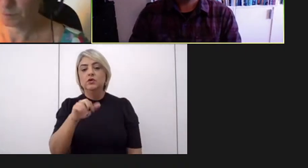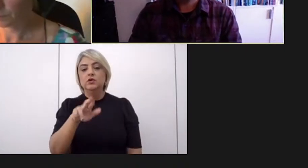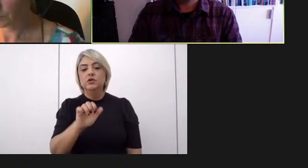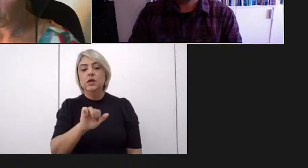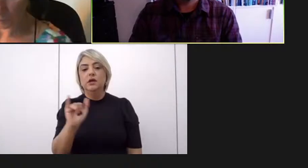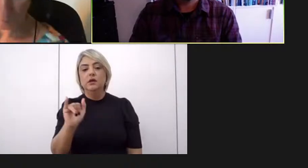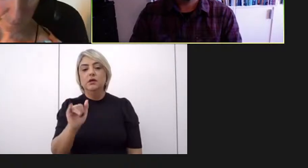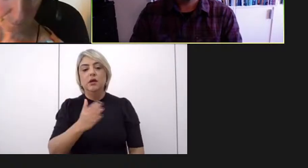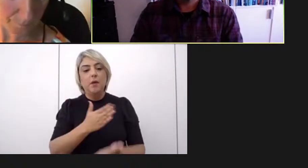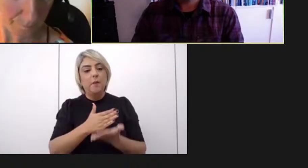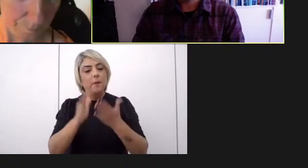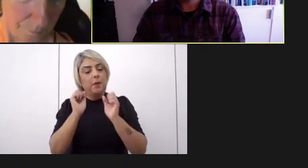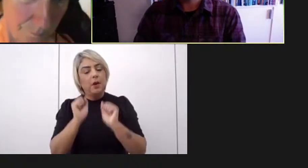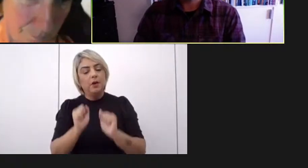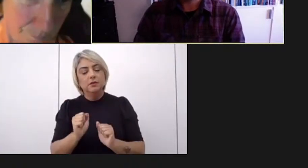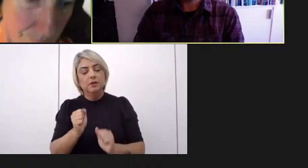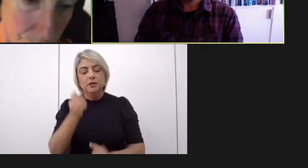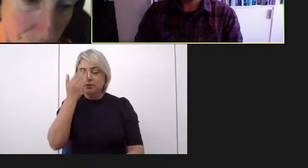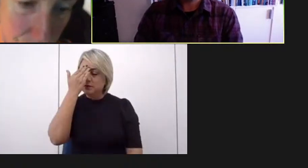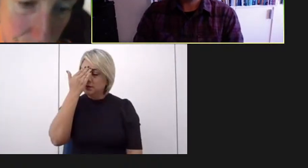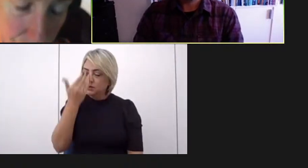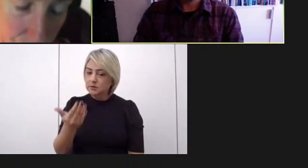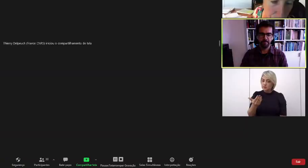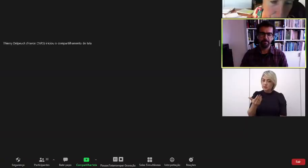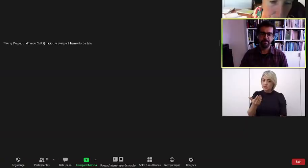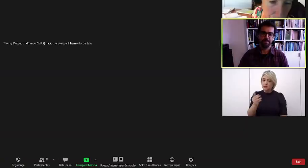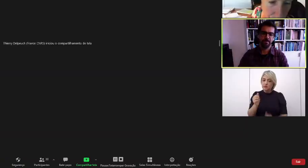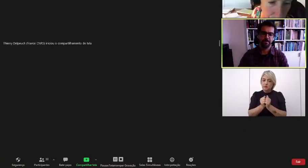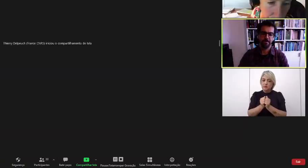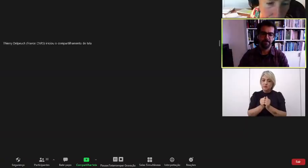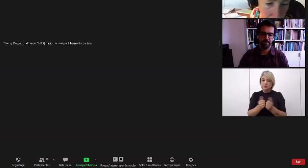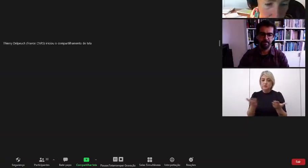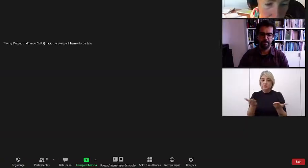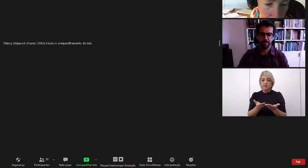for joining us today.